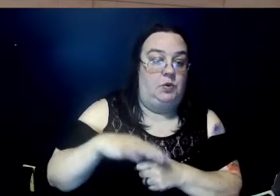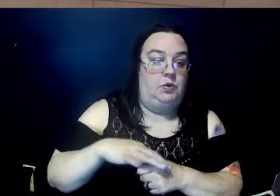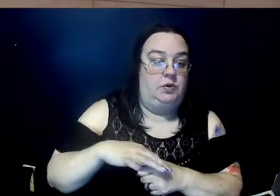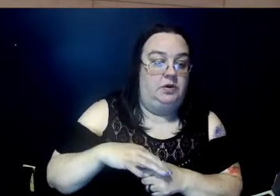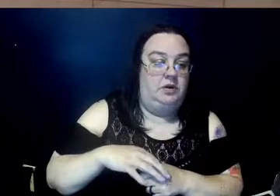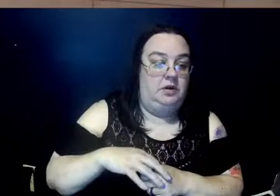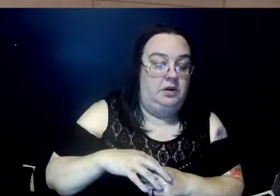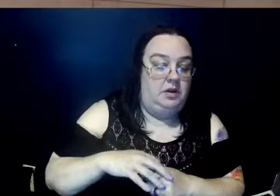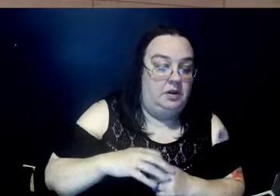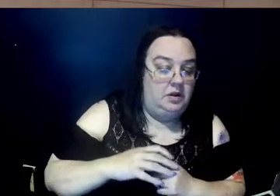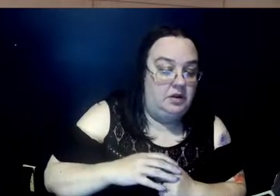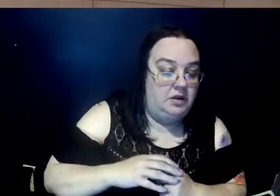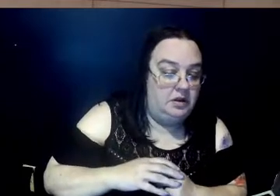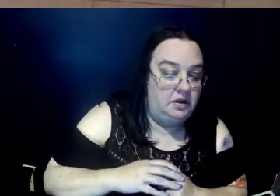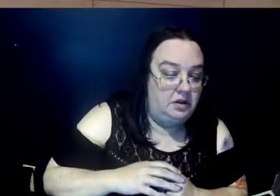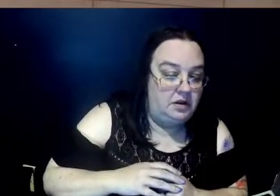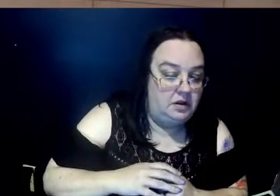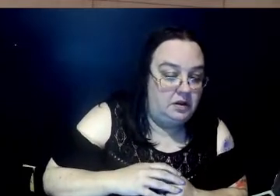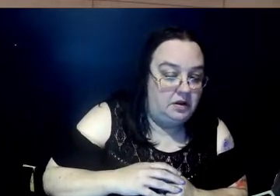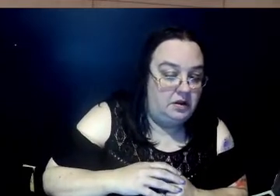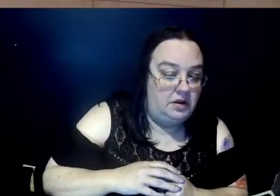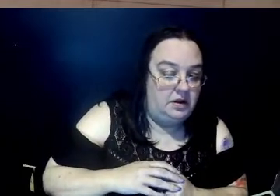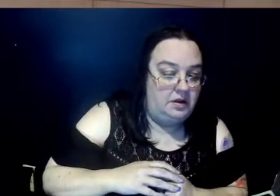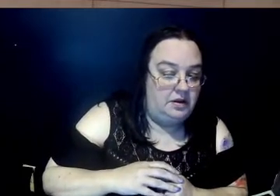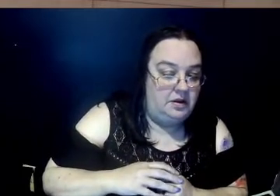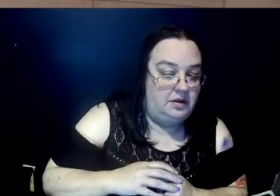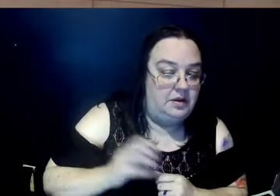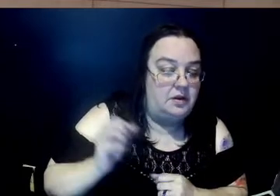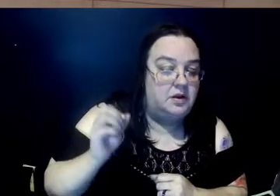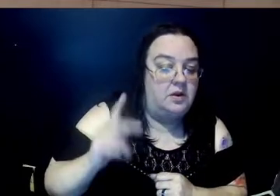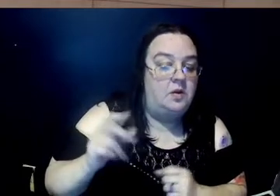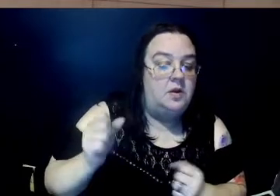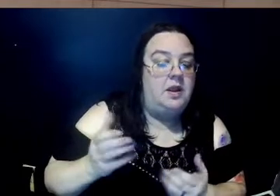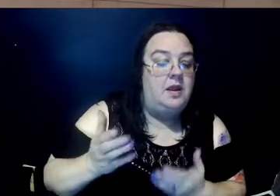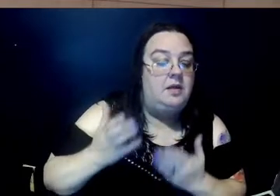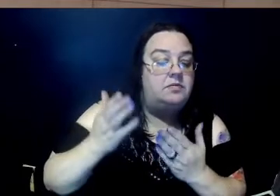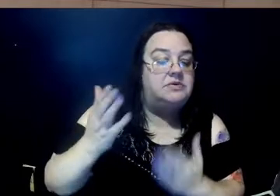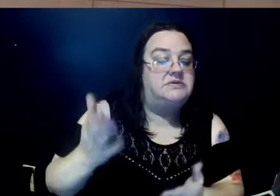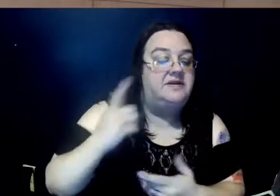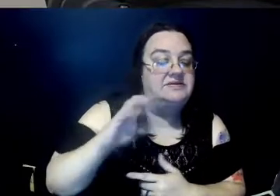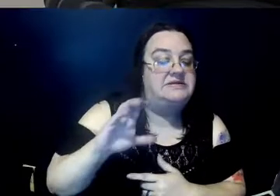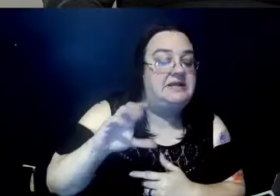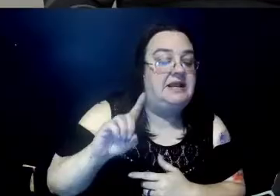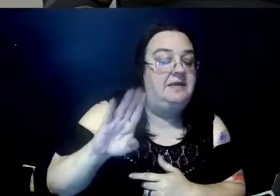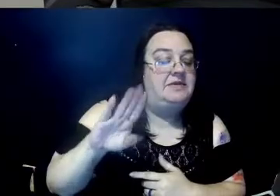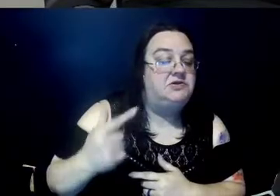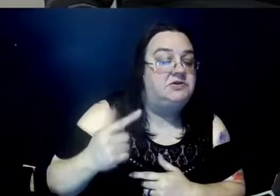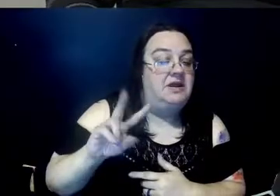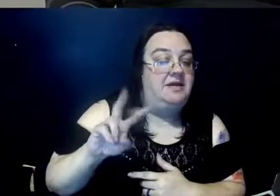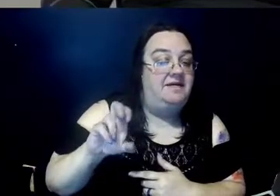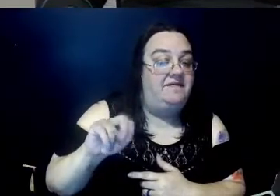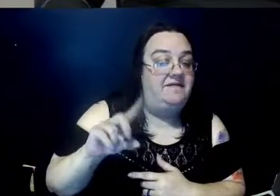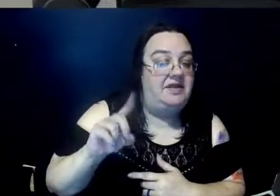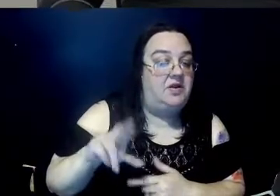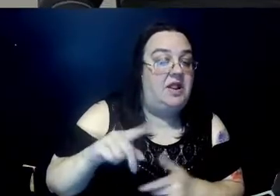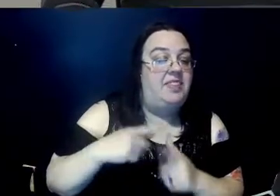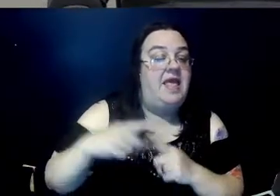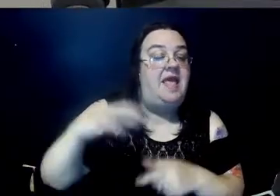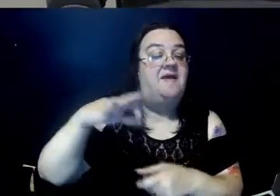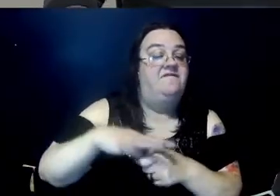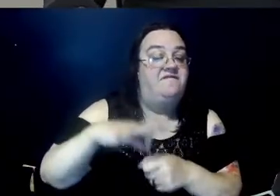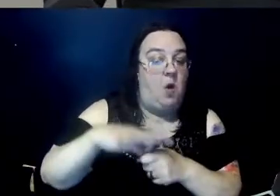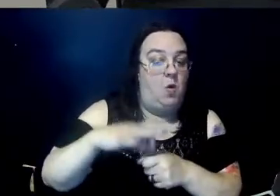Okay, all right, so we can present it, it's for the CDBG vendor, and then vote at the following town